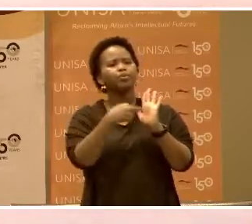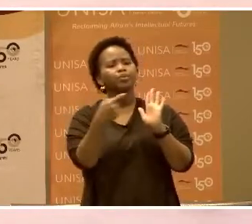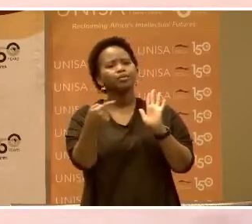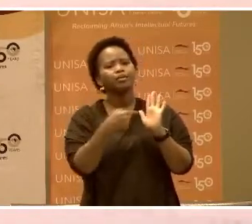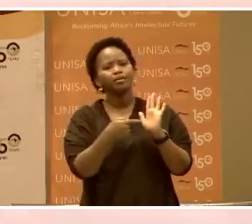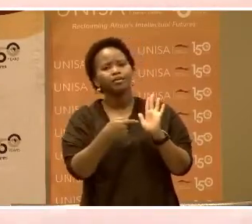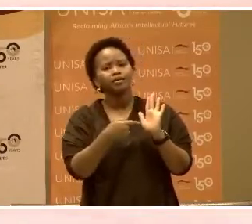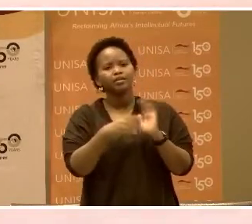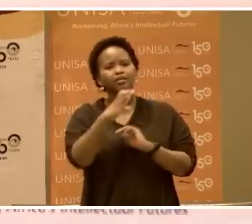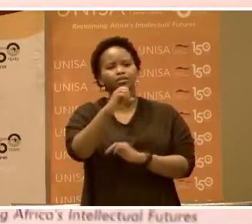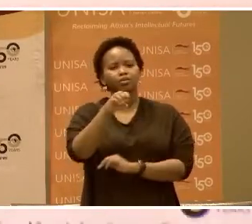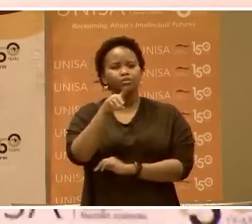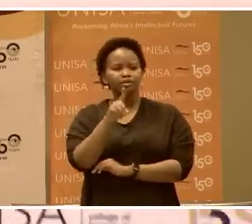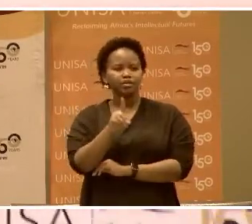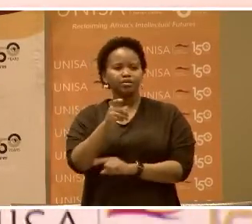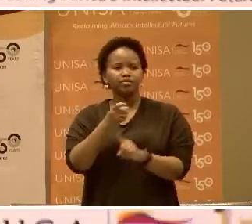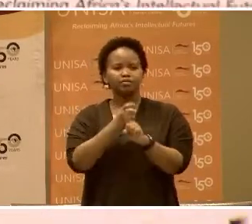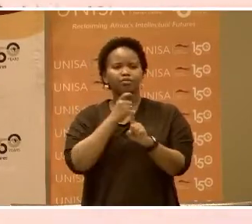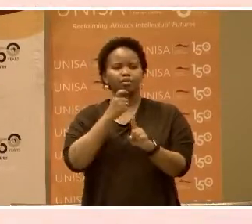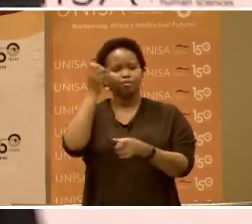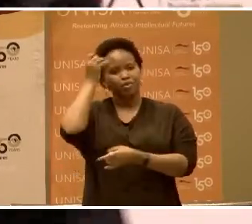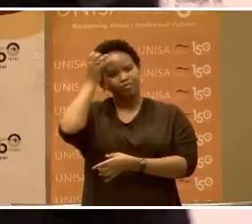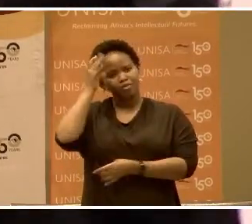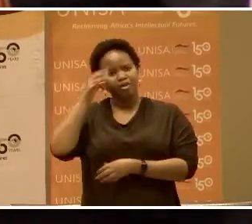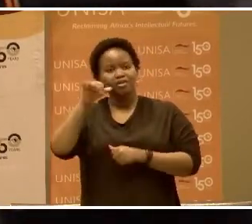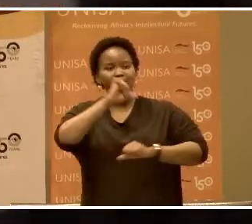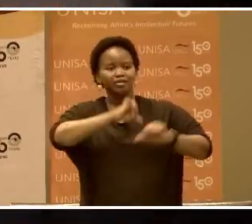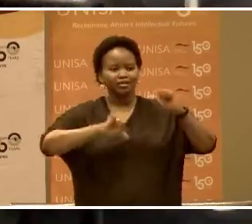the opening remarks. Thank you. Prof. Jacobs.